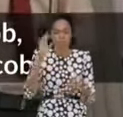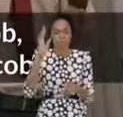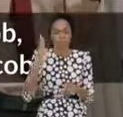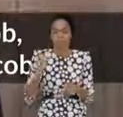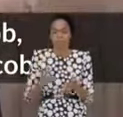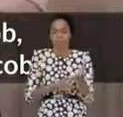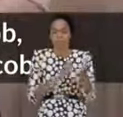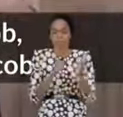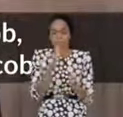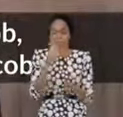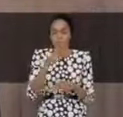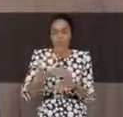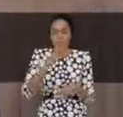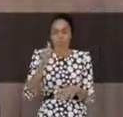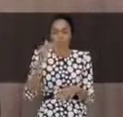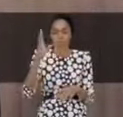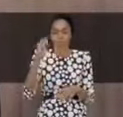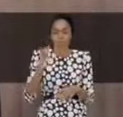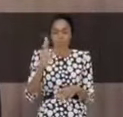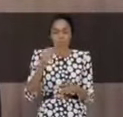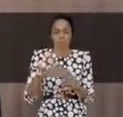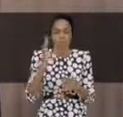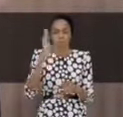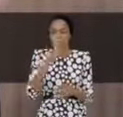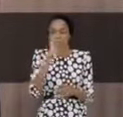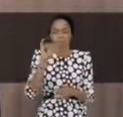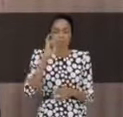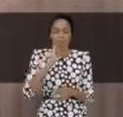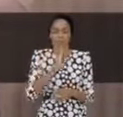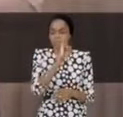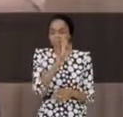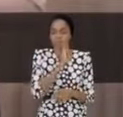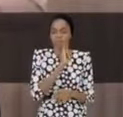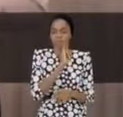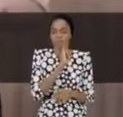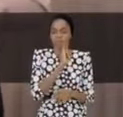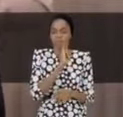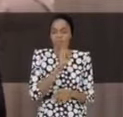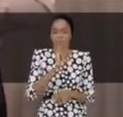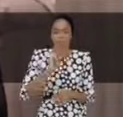called Jacob. Your name will be Israel.